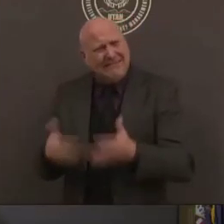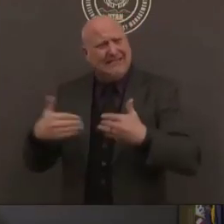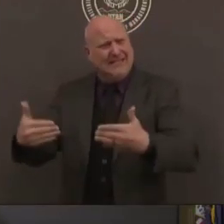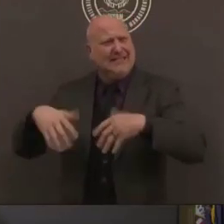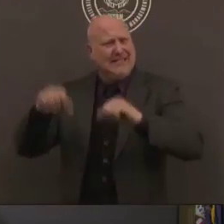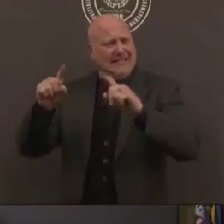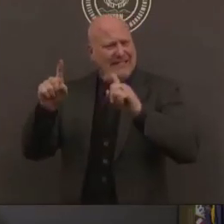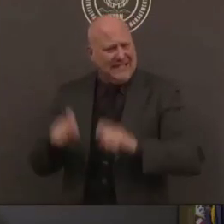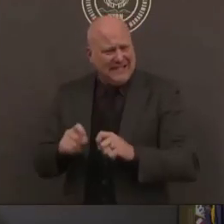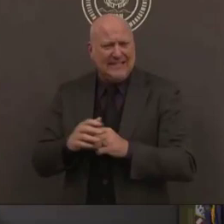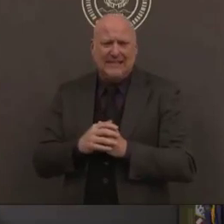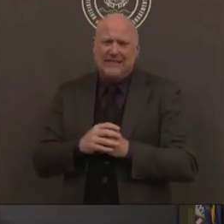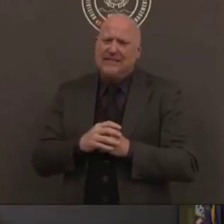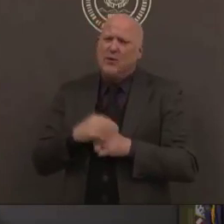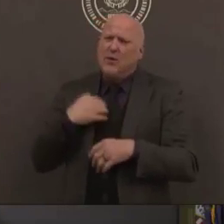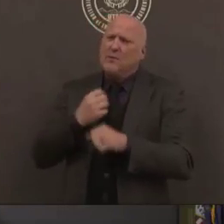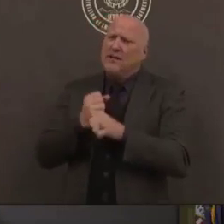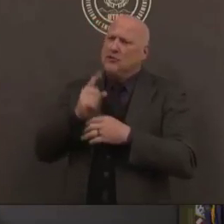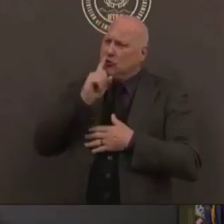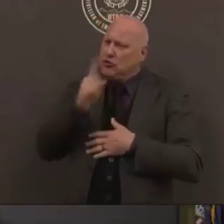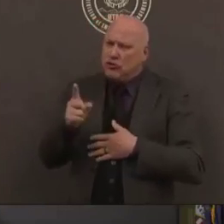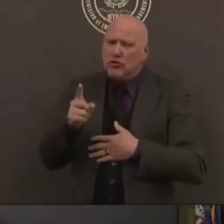to adopt this new expanded criteria.